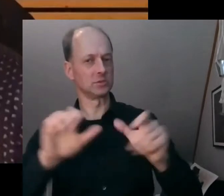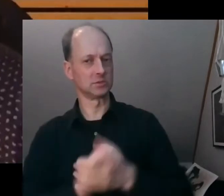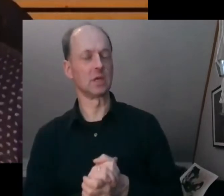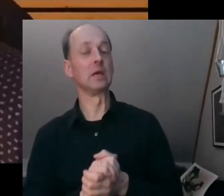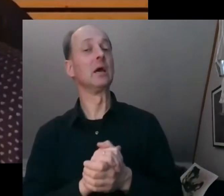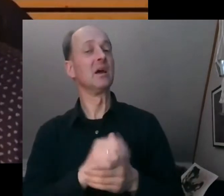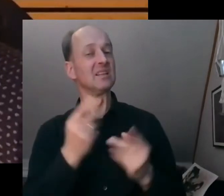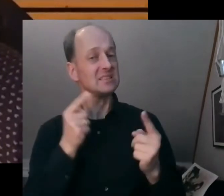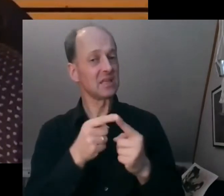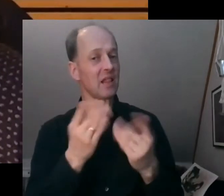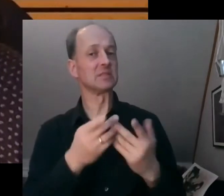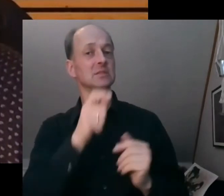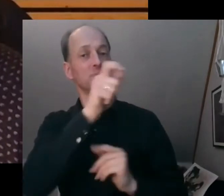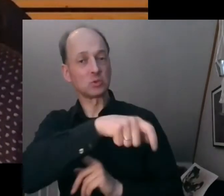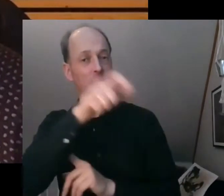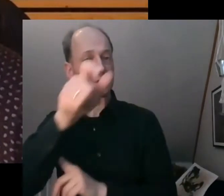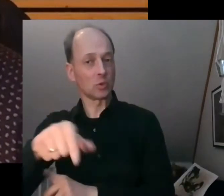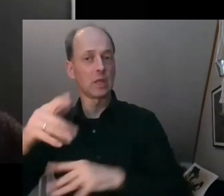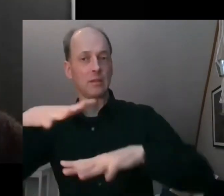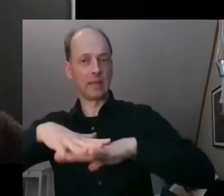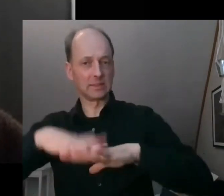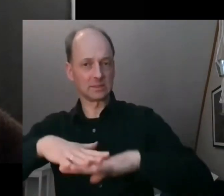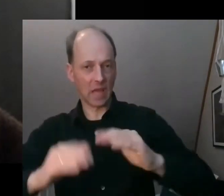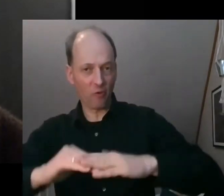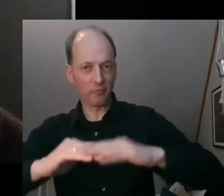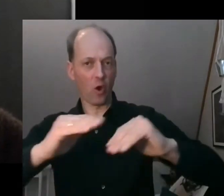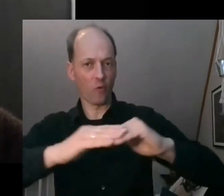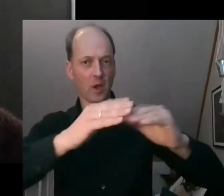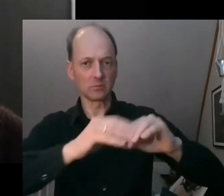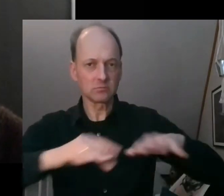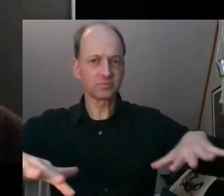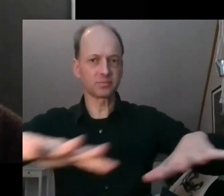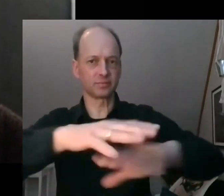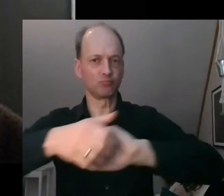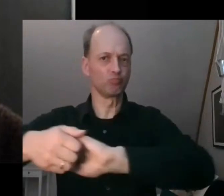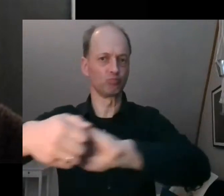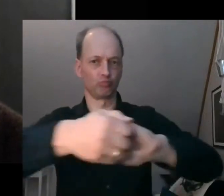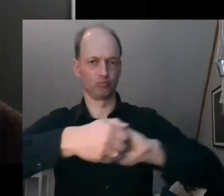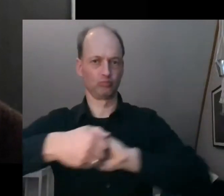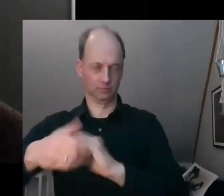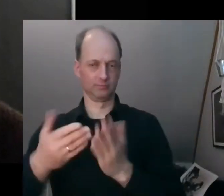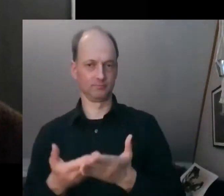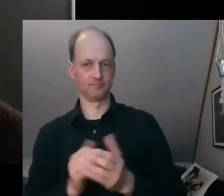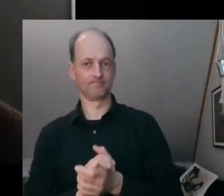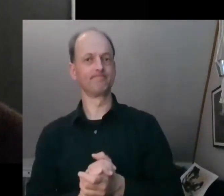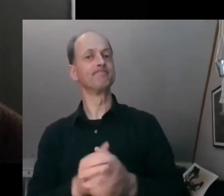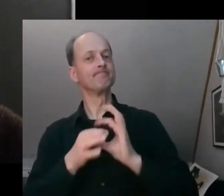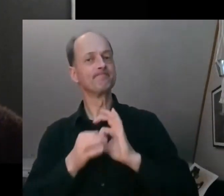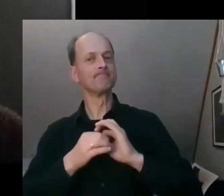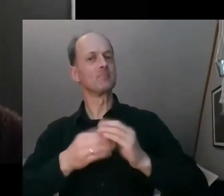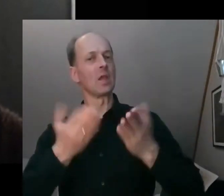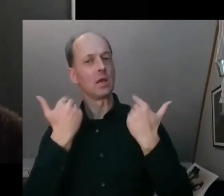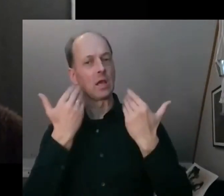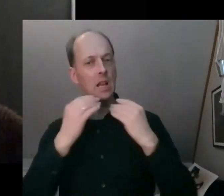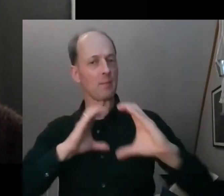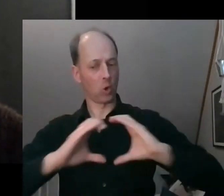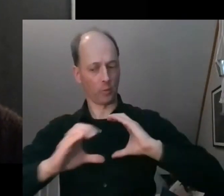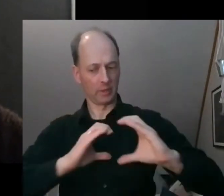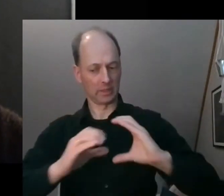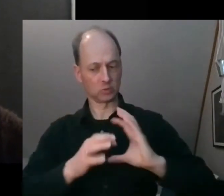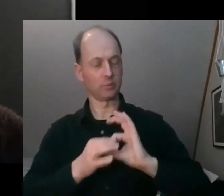So, bringing people together who will shoot such a film as a team. Maybe you can give some